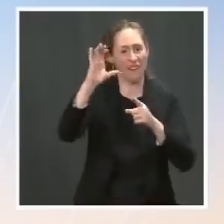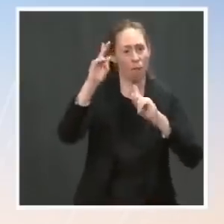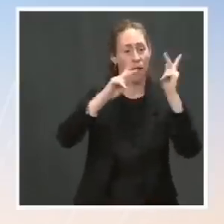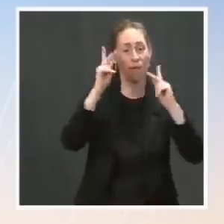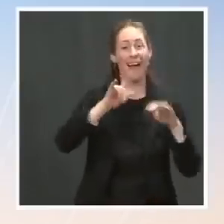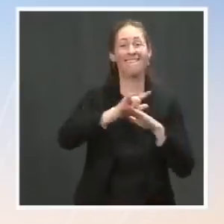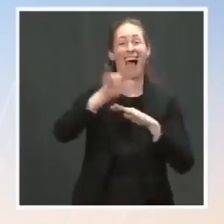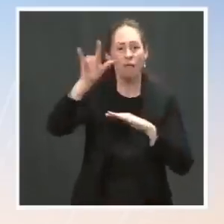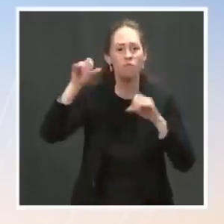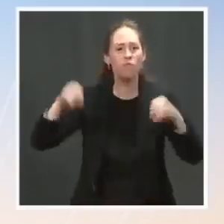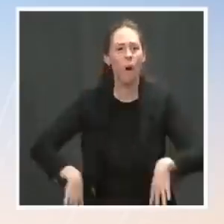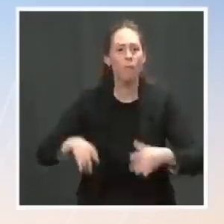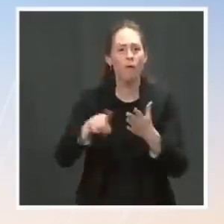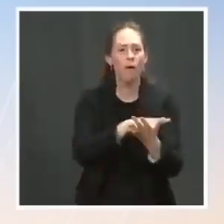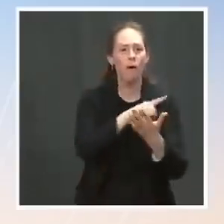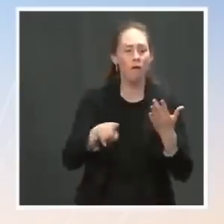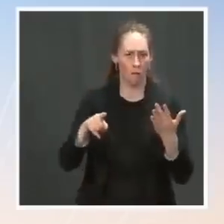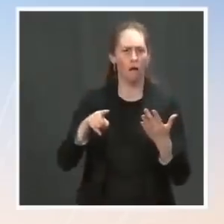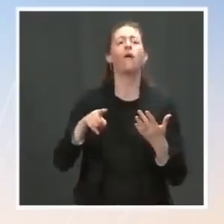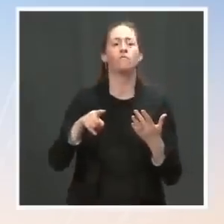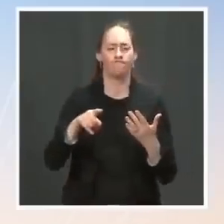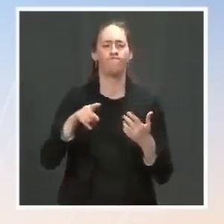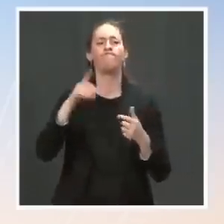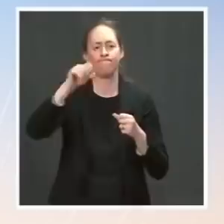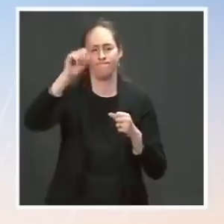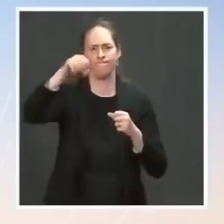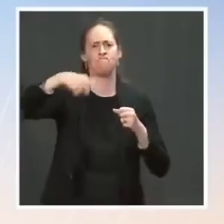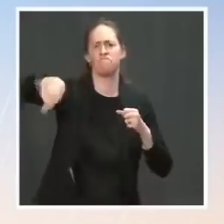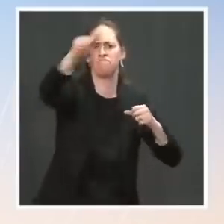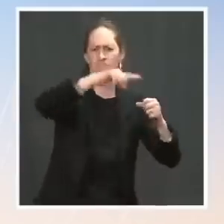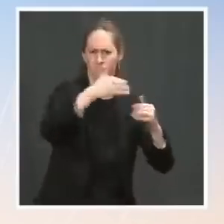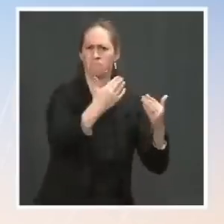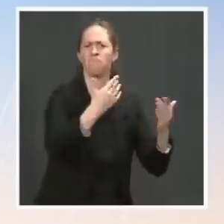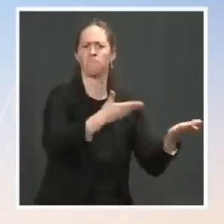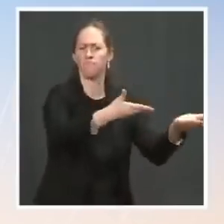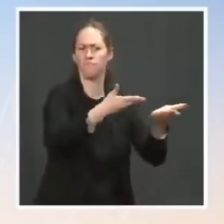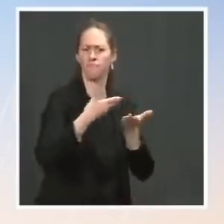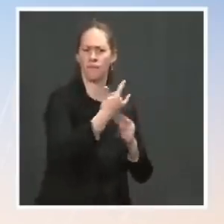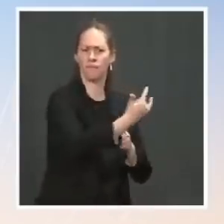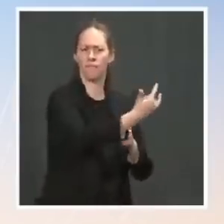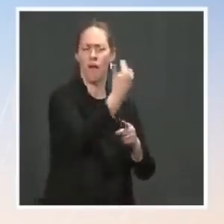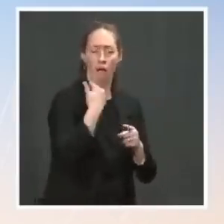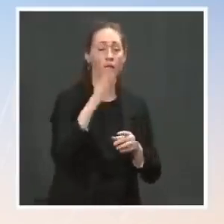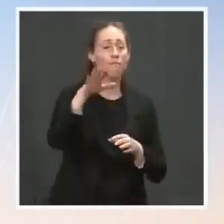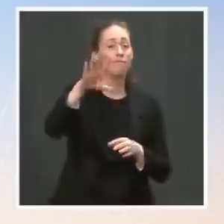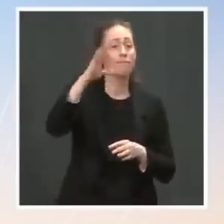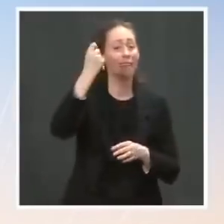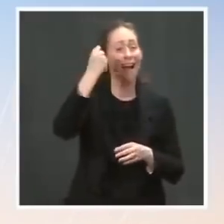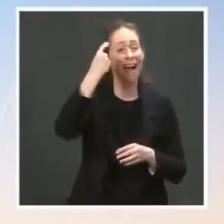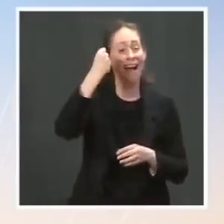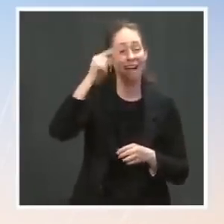have resumed as of Friday. But there's also another component of this because it's an interagency process that addresses refugees resettlement,